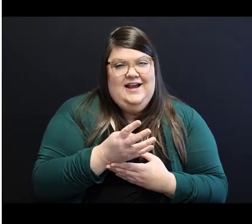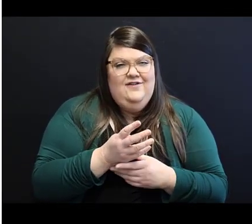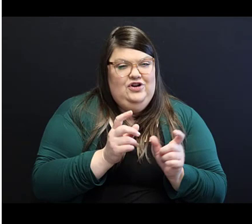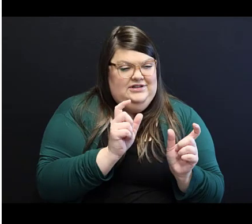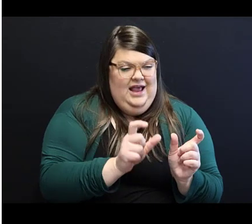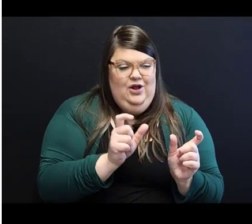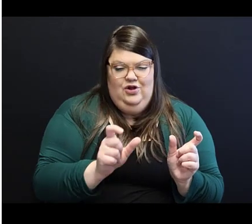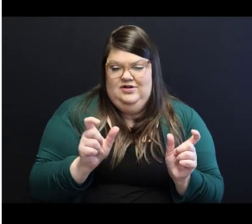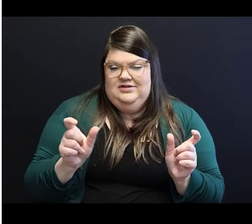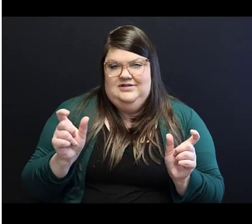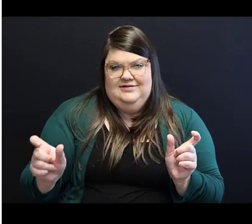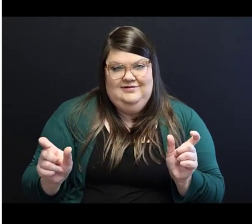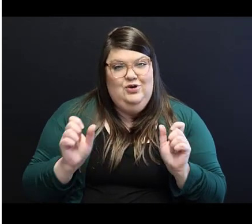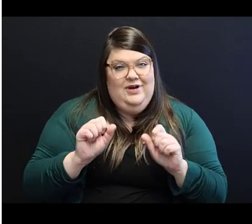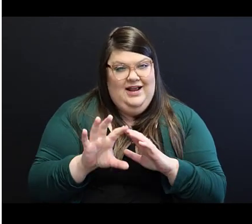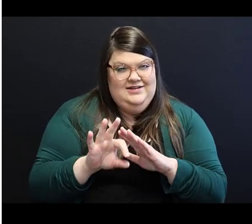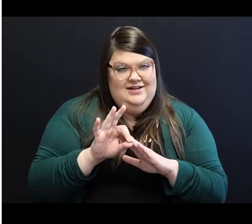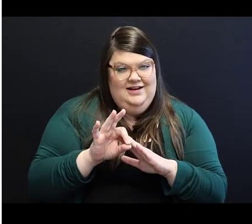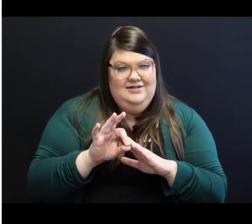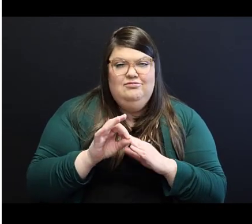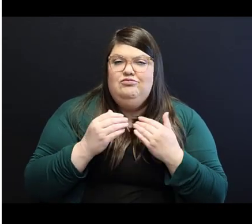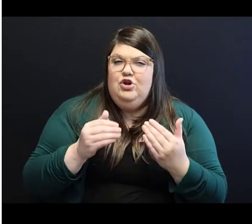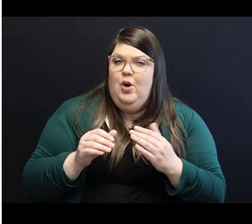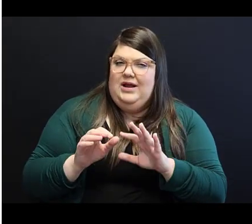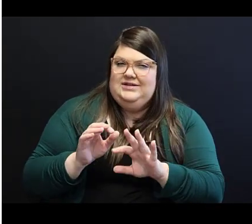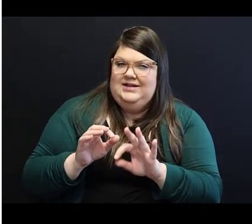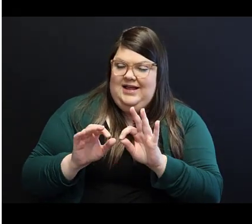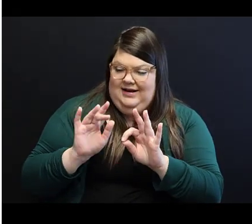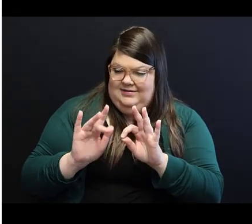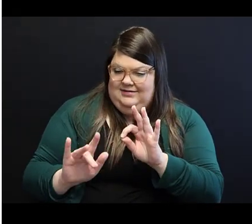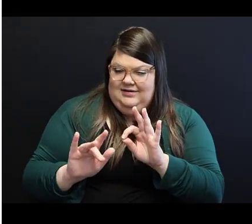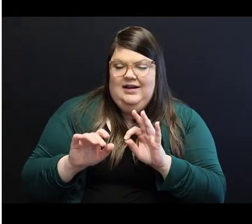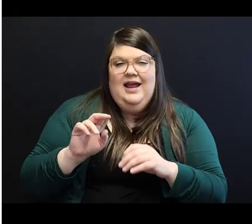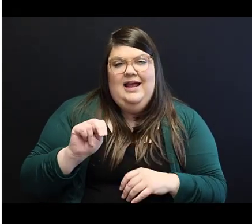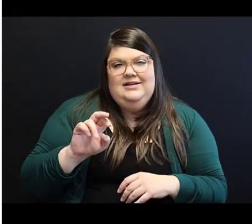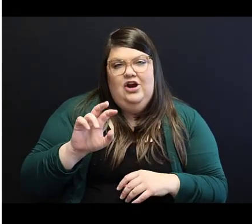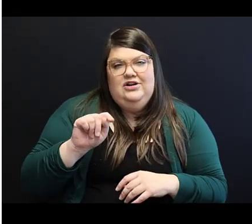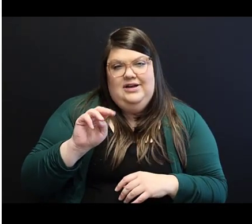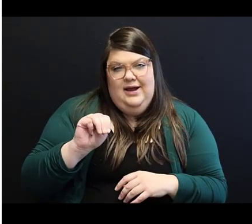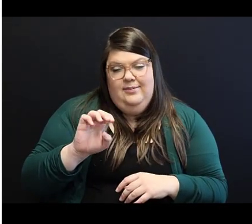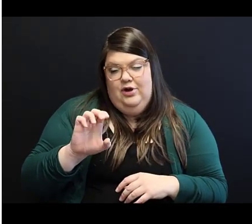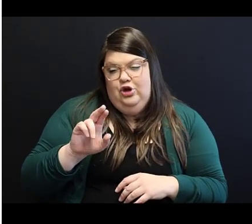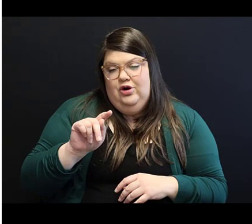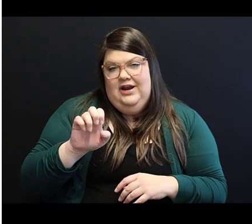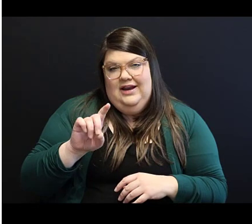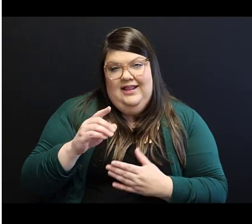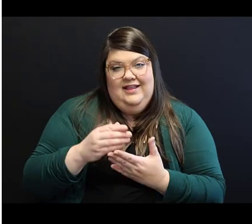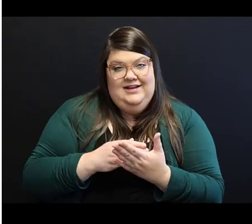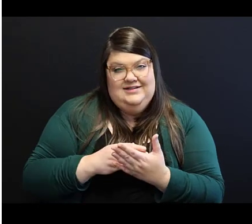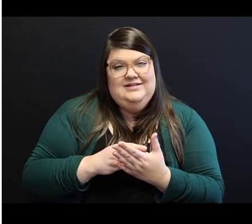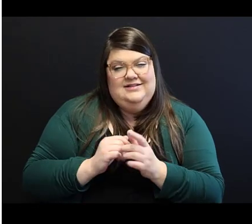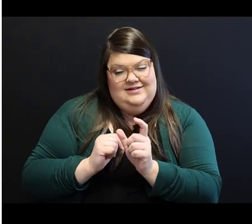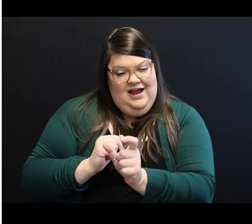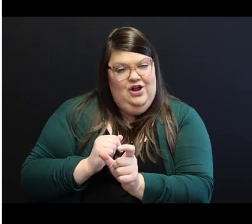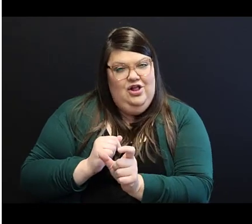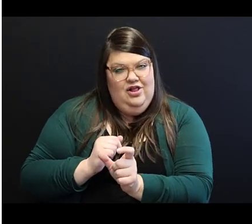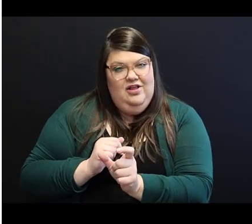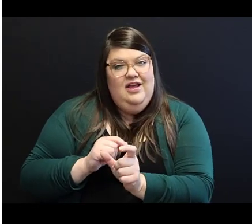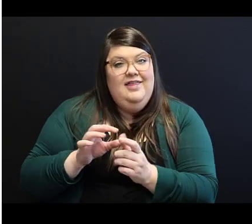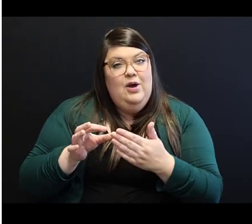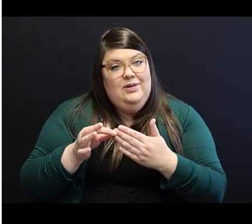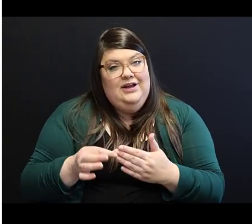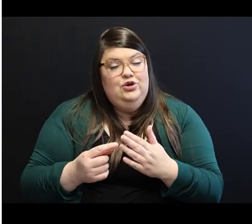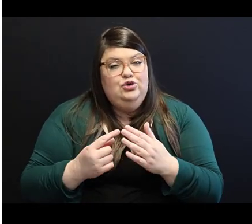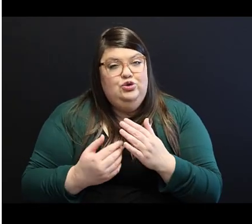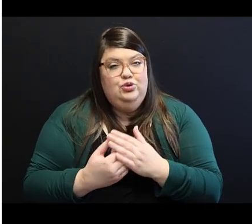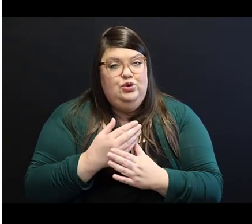select. Let's select the NCRTM Curated Lists tile. This will lead you to a page showcasing